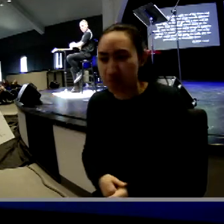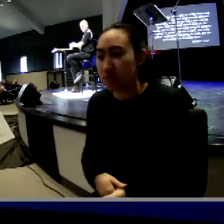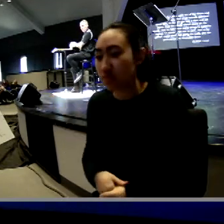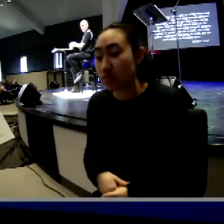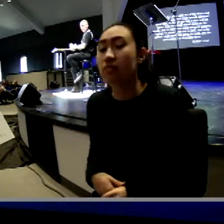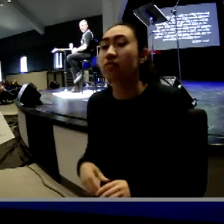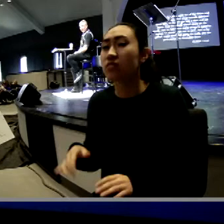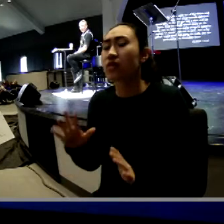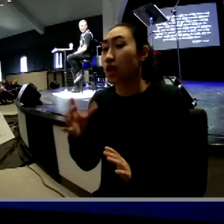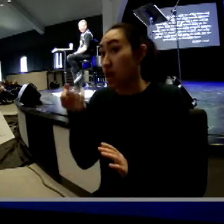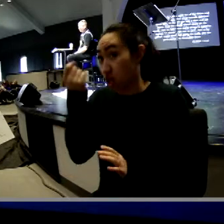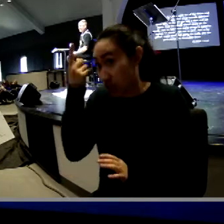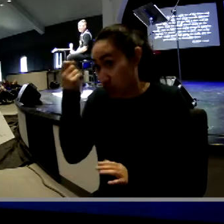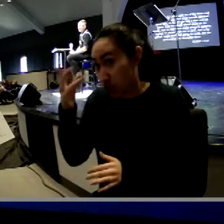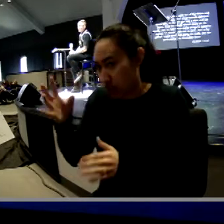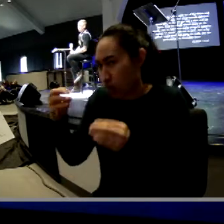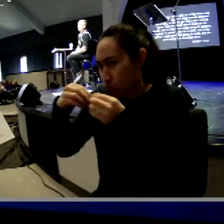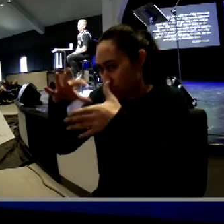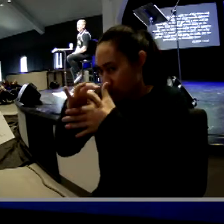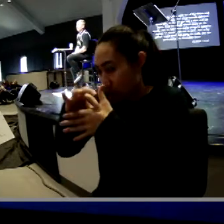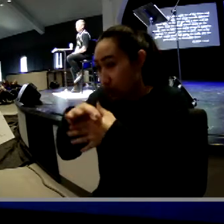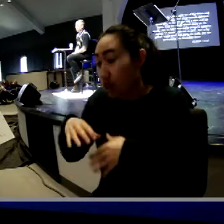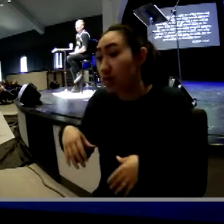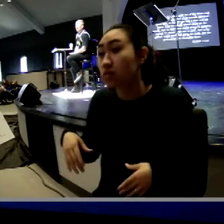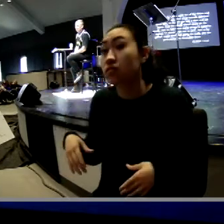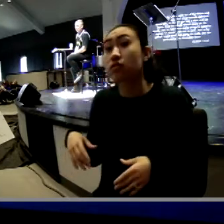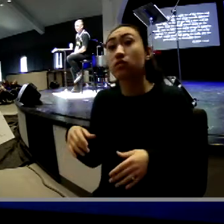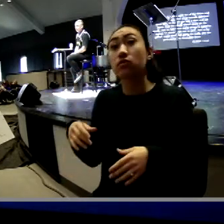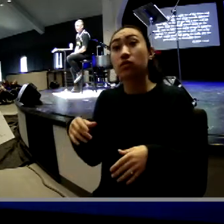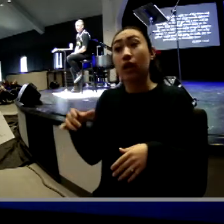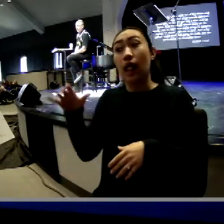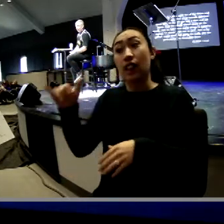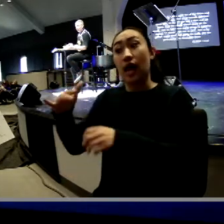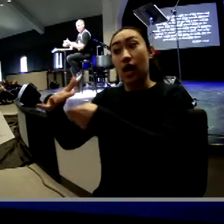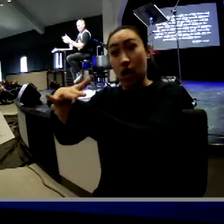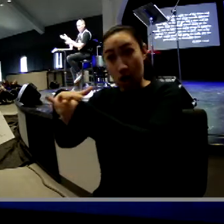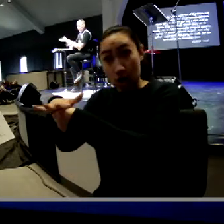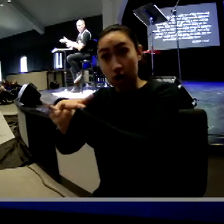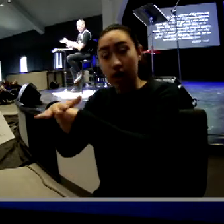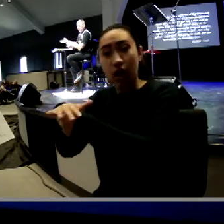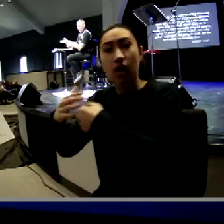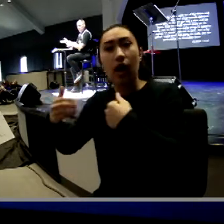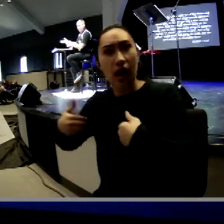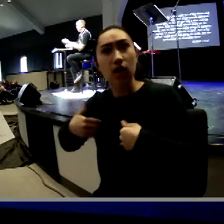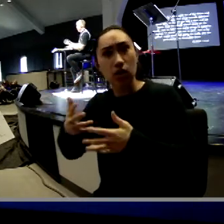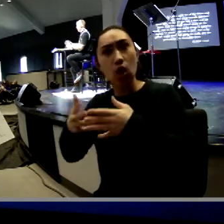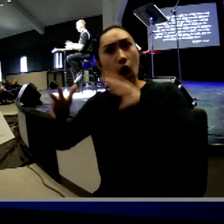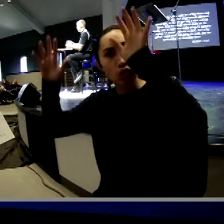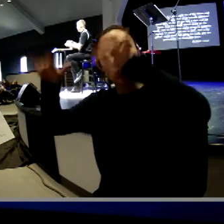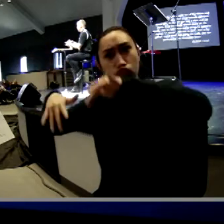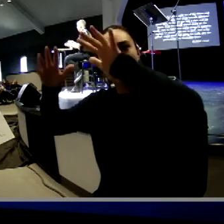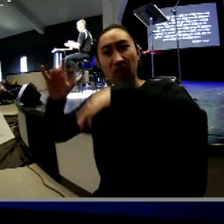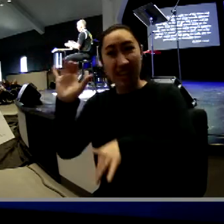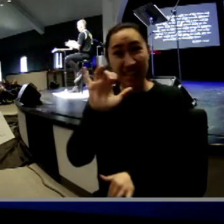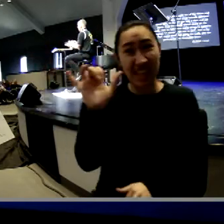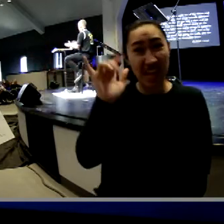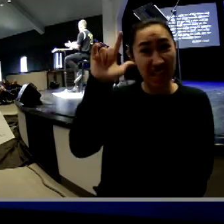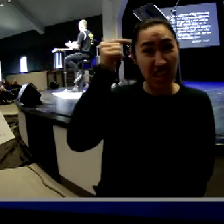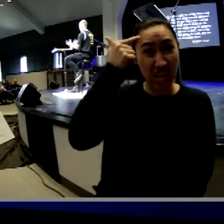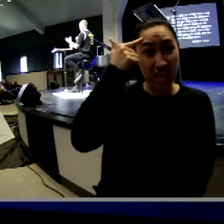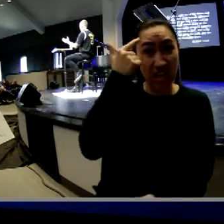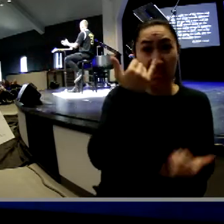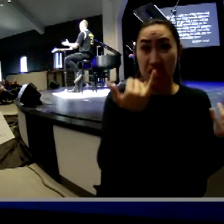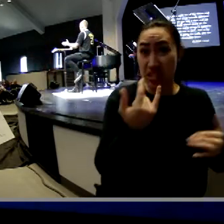is referencing here gets the same amount of rainfall in London, or as London does. It just gets